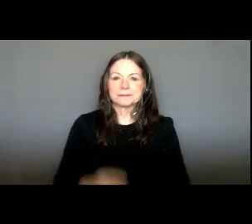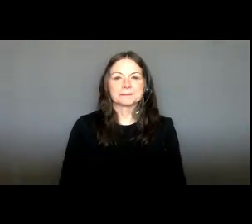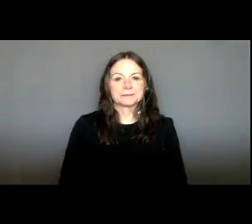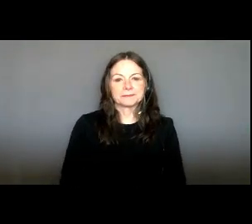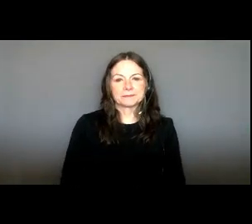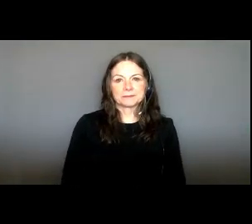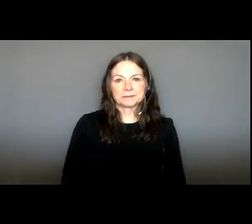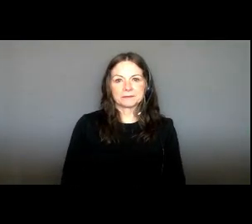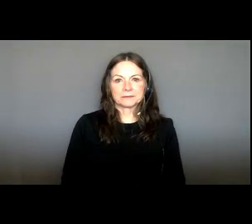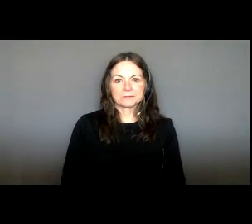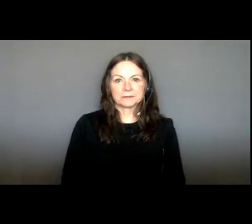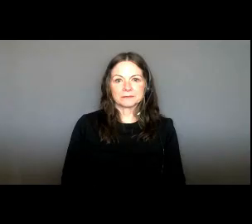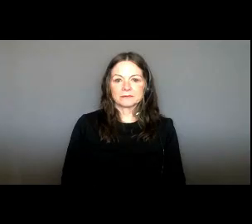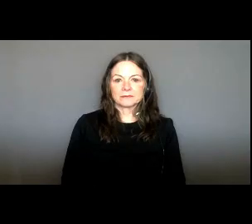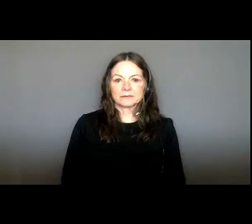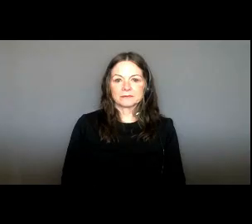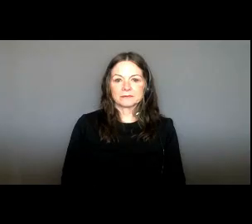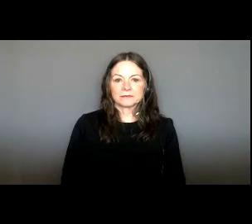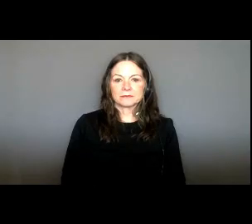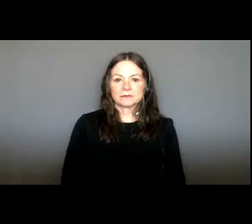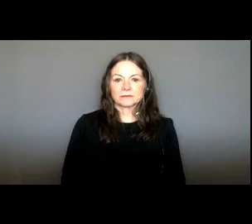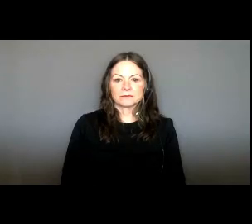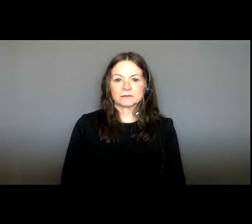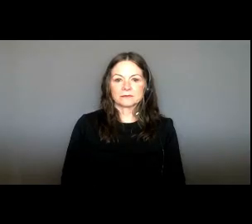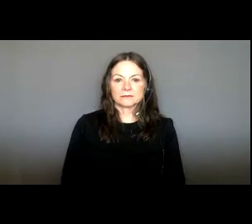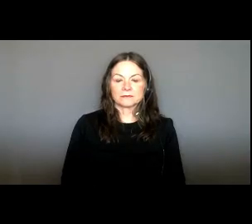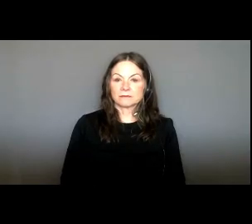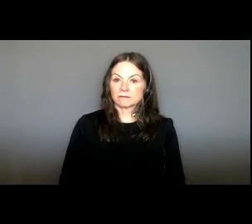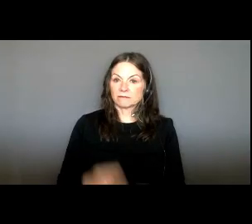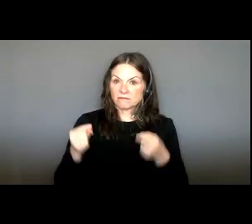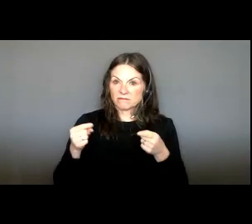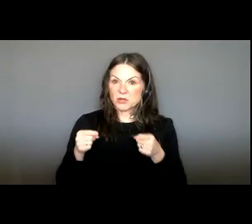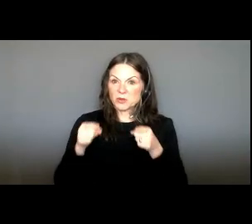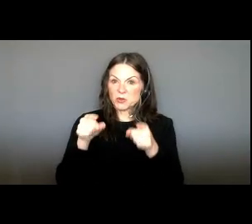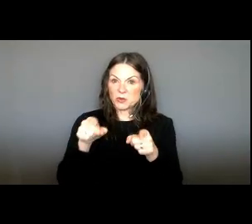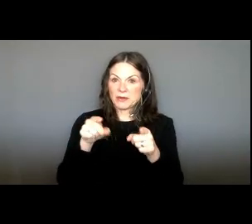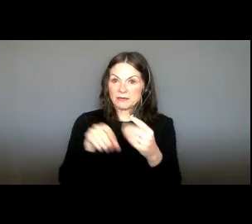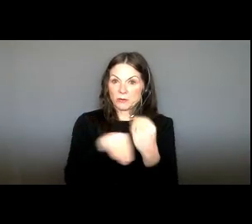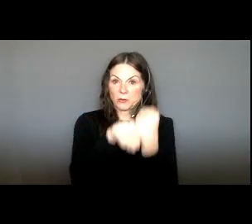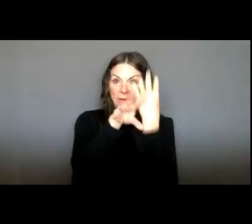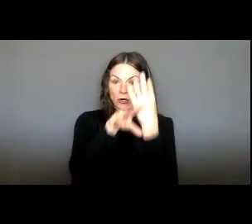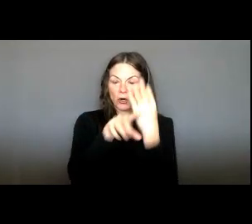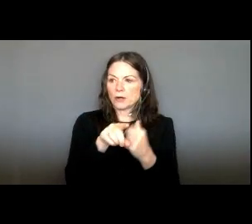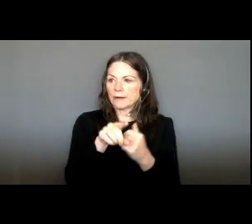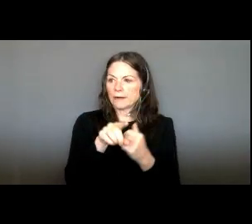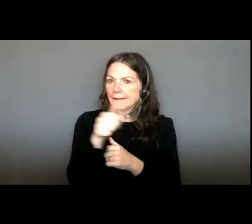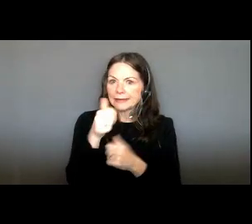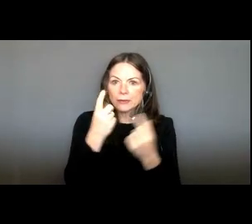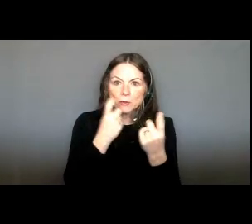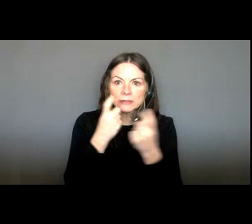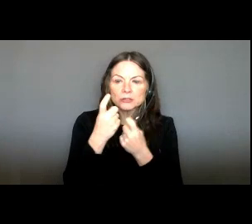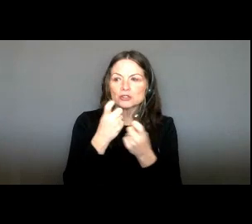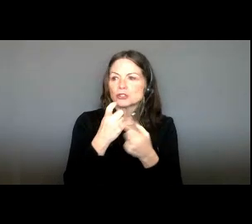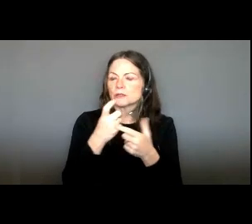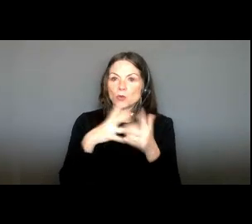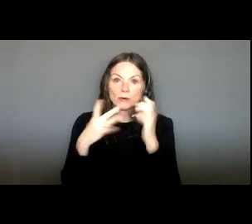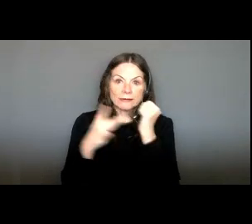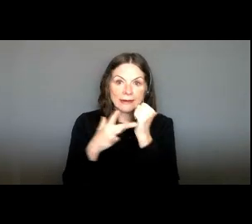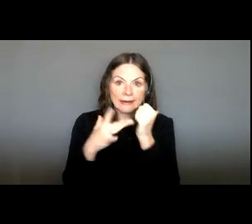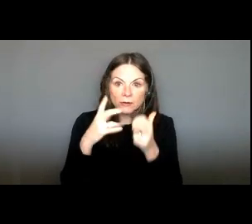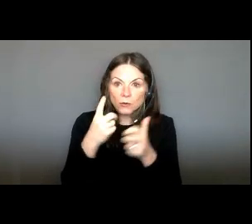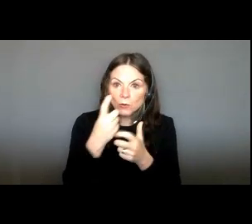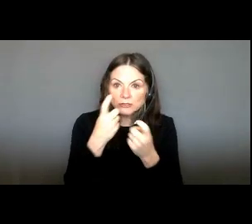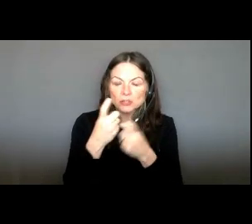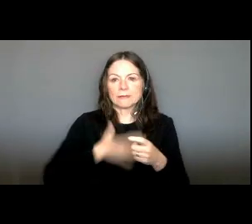If during the live webinar you will have any kind of questions related to the content or technical questions, feel free to submit them